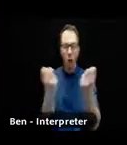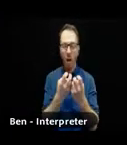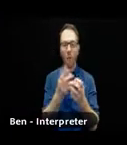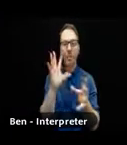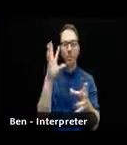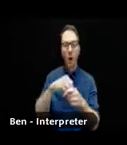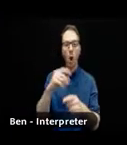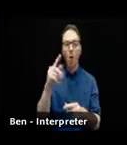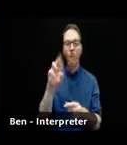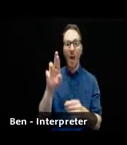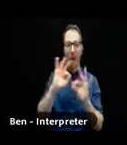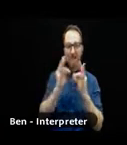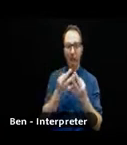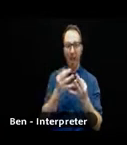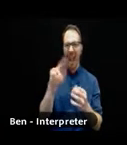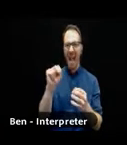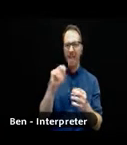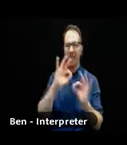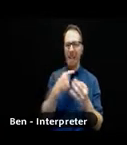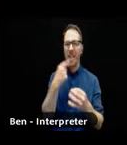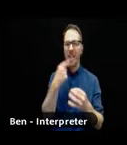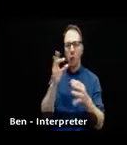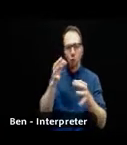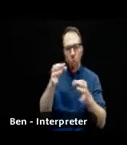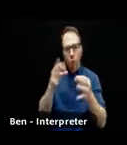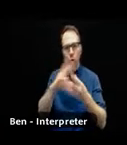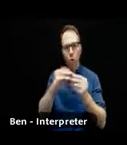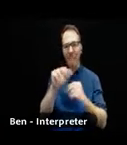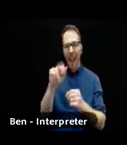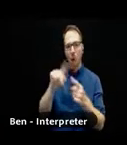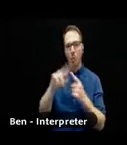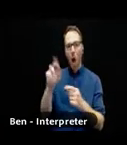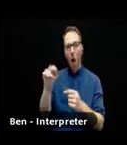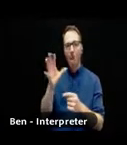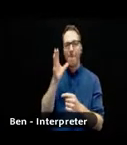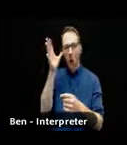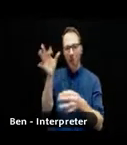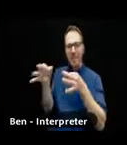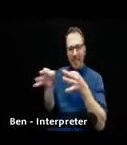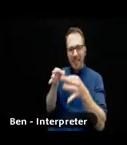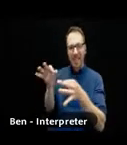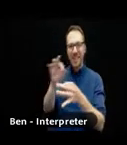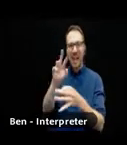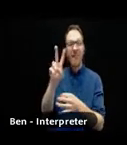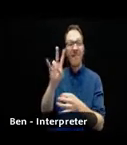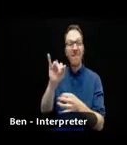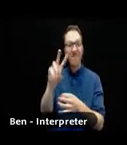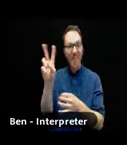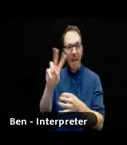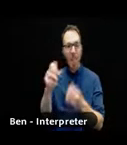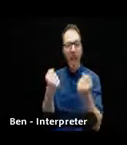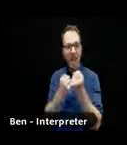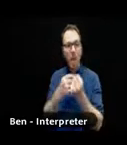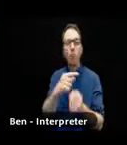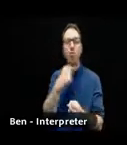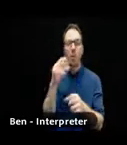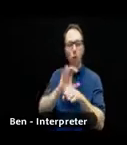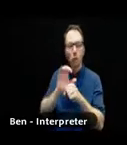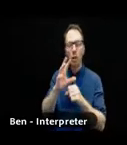Gromaires telling the story of Anne to Connor and his parents and a victim advocate and the priest from their church and